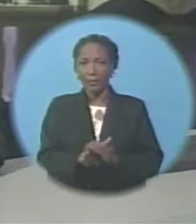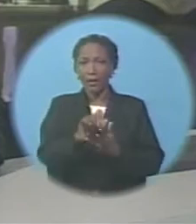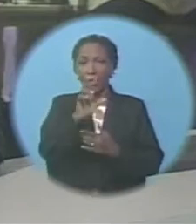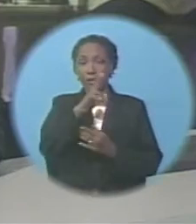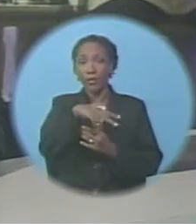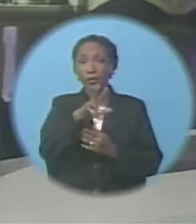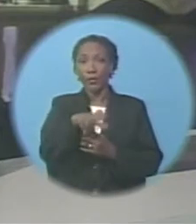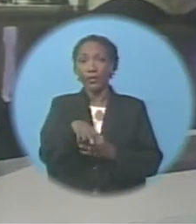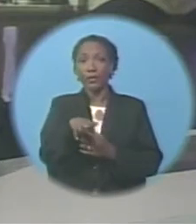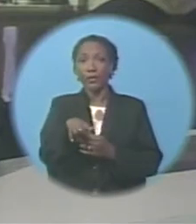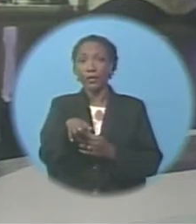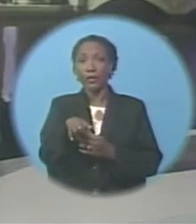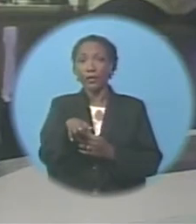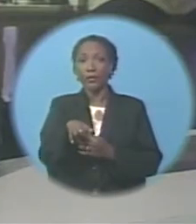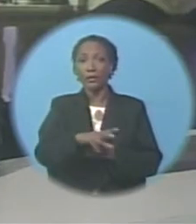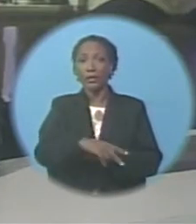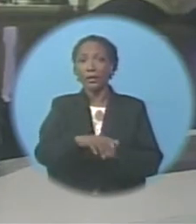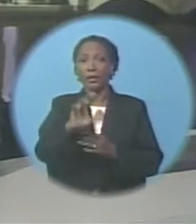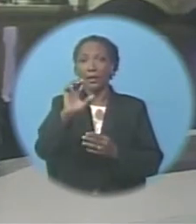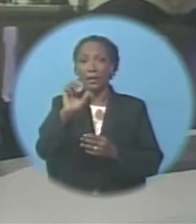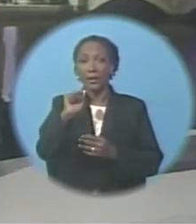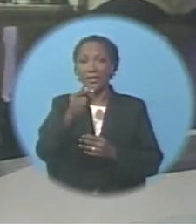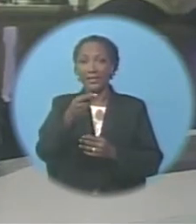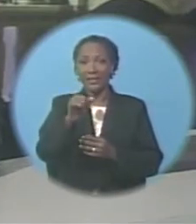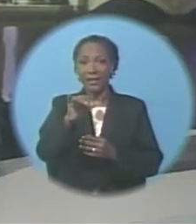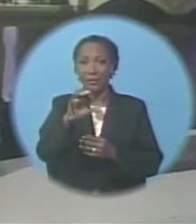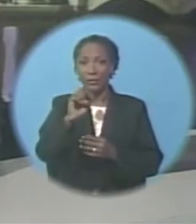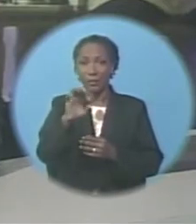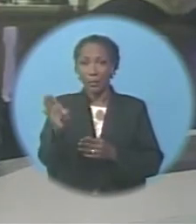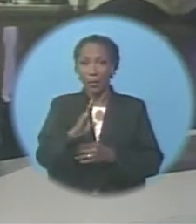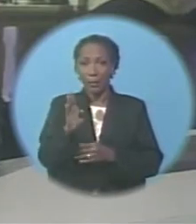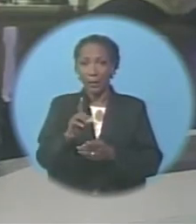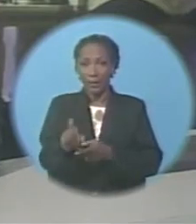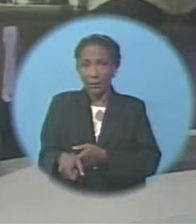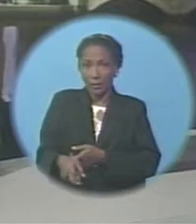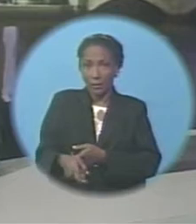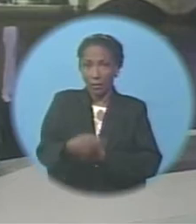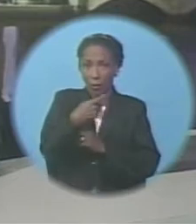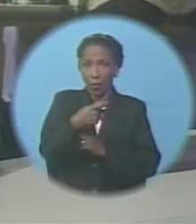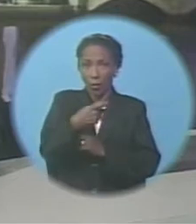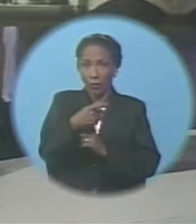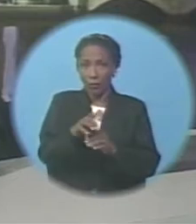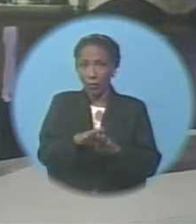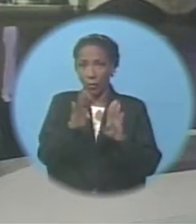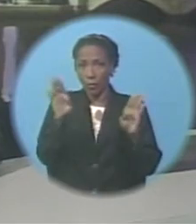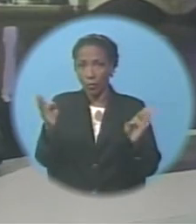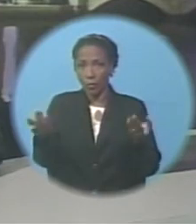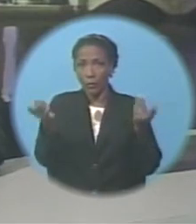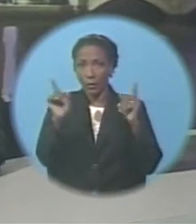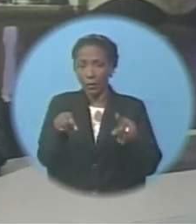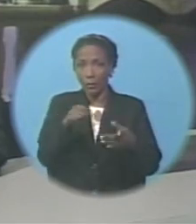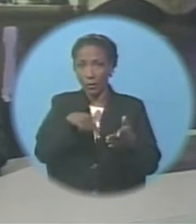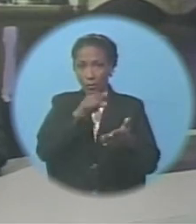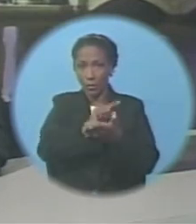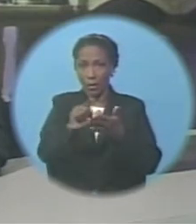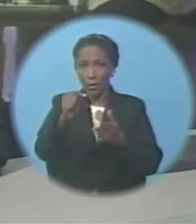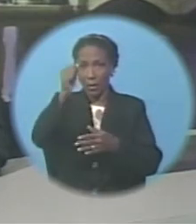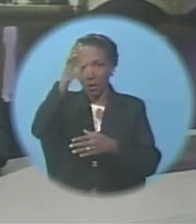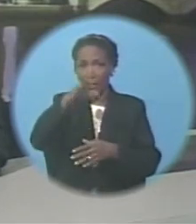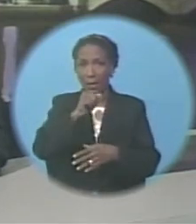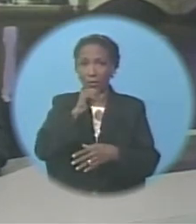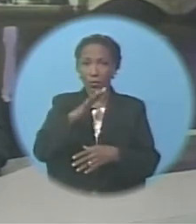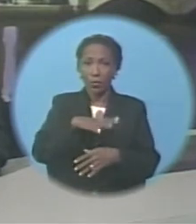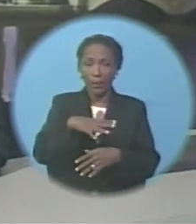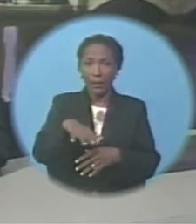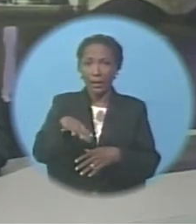The 33rd edition of the Sagicor Barbados Golf Open comes off this weekend. Men's, women's, senior men's and super